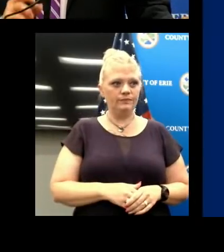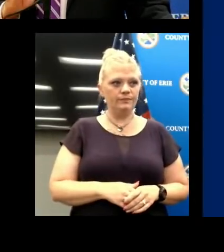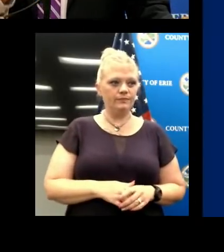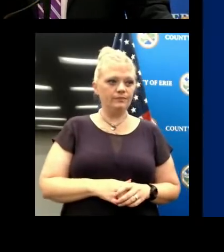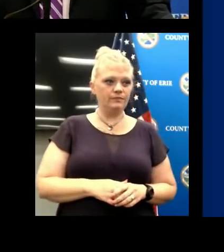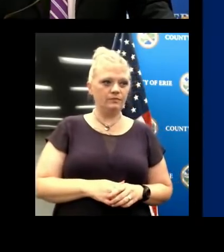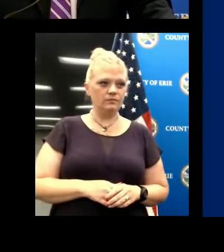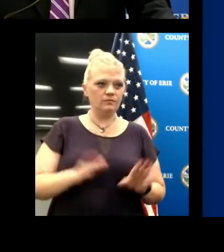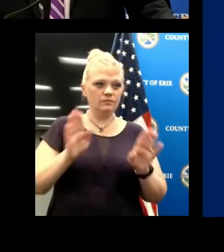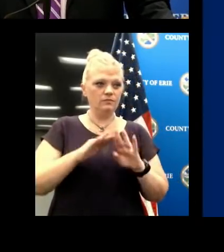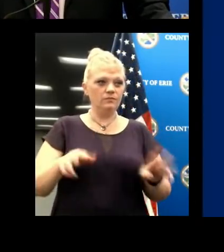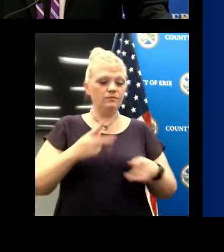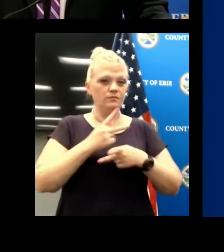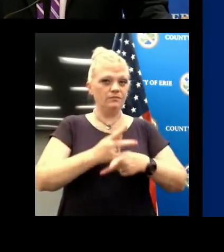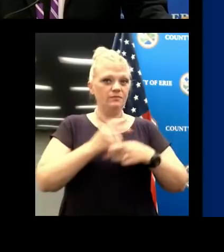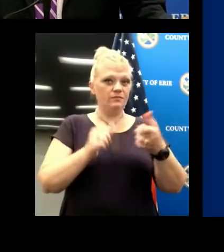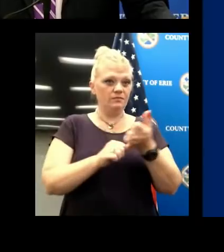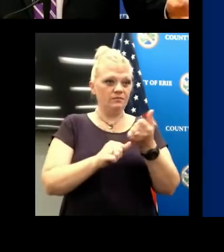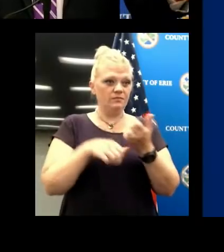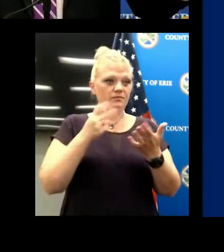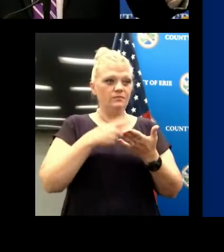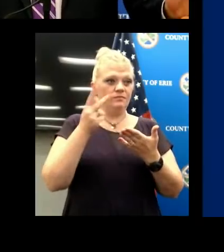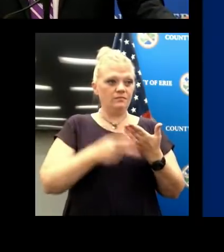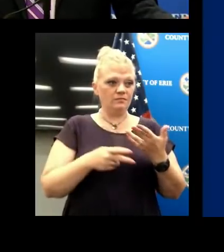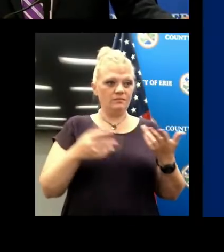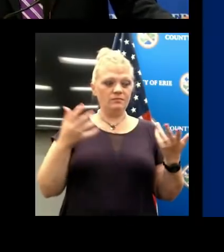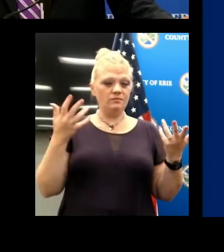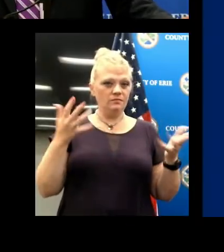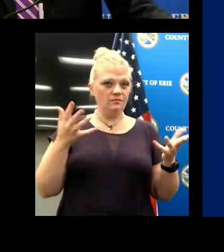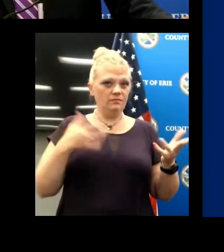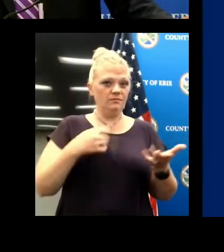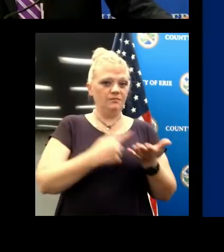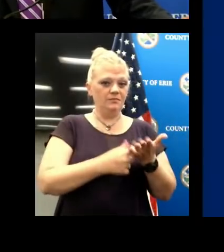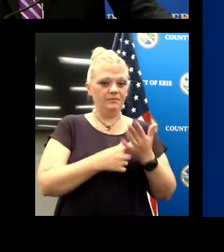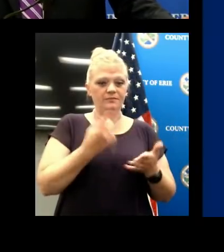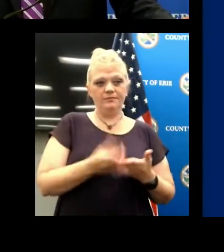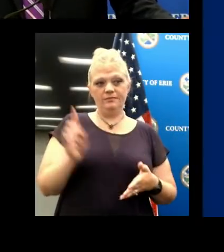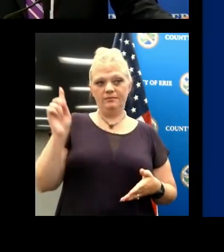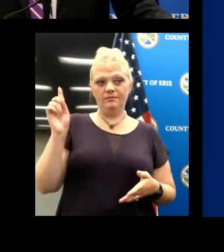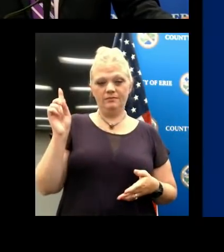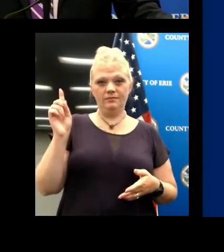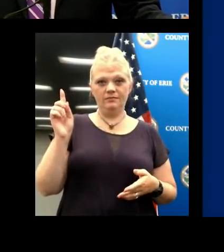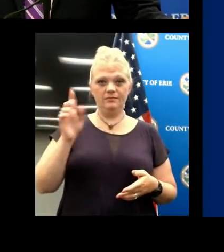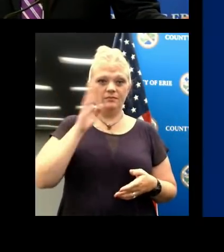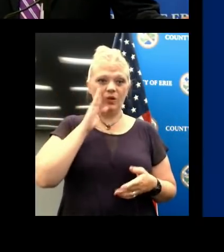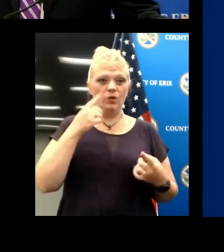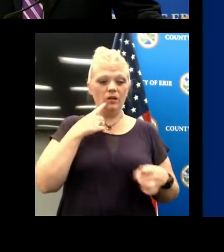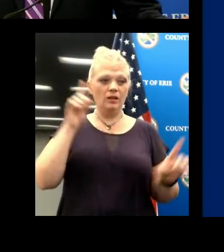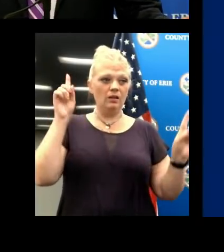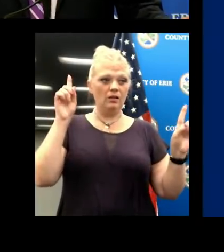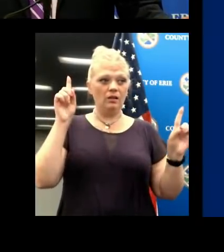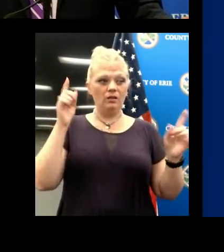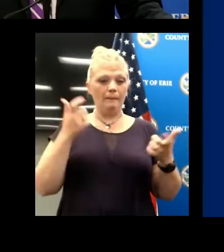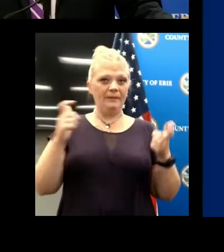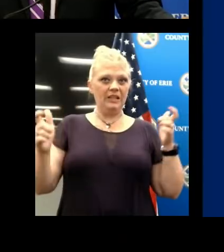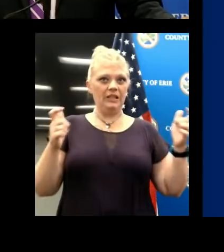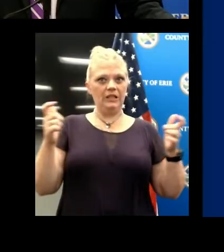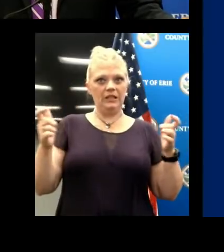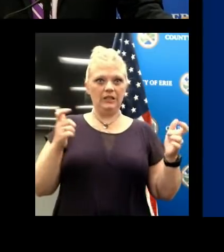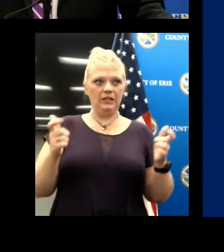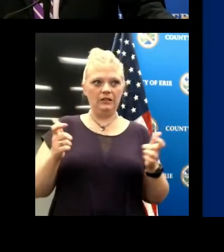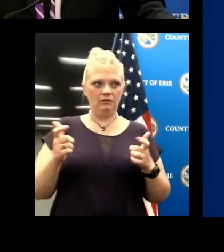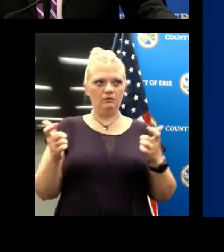Child care assistance and programs. We talked about last week how we're going to announce major initiatives with regards